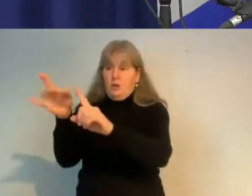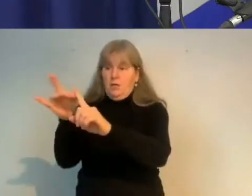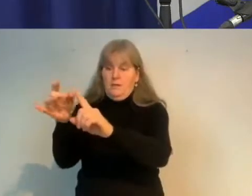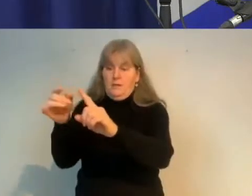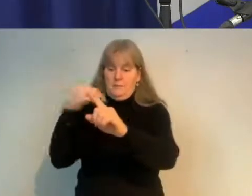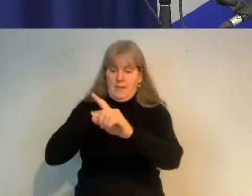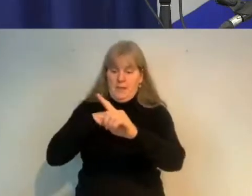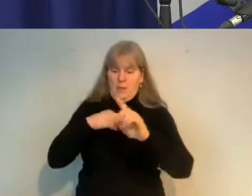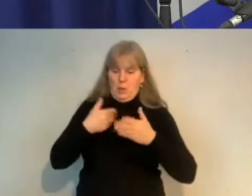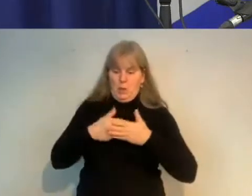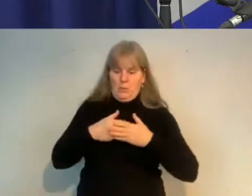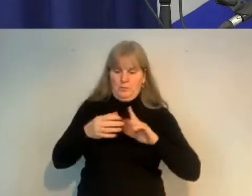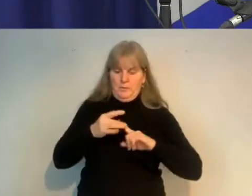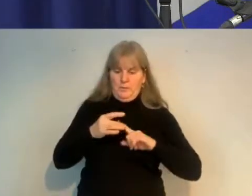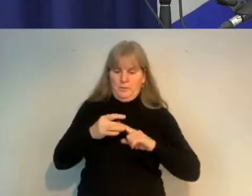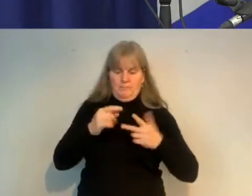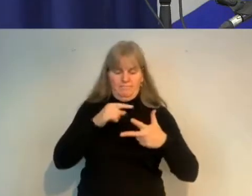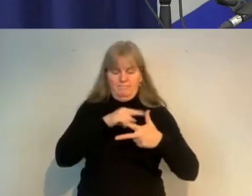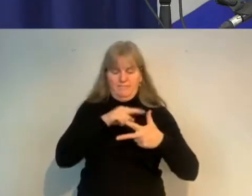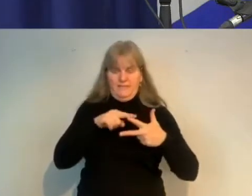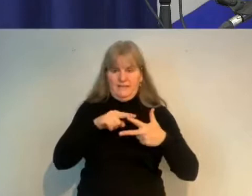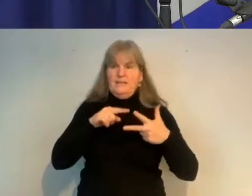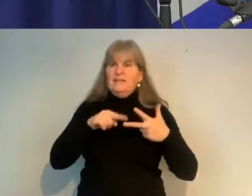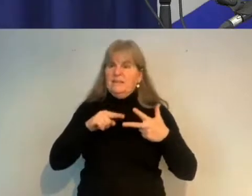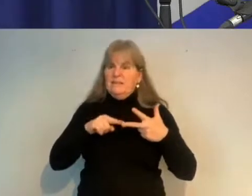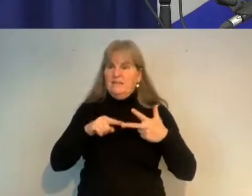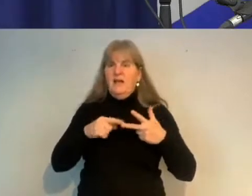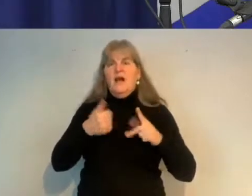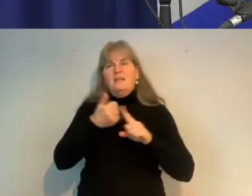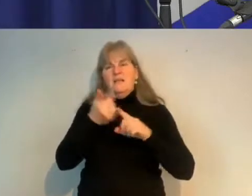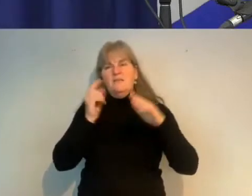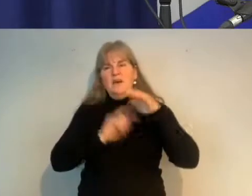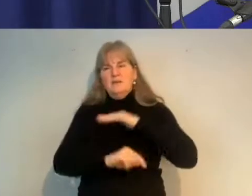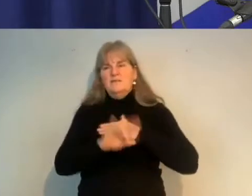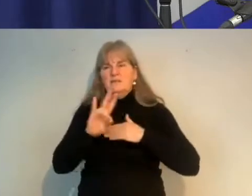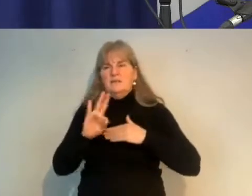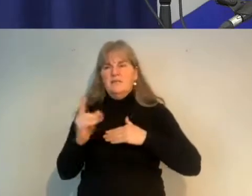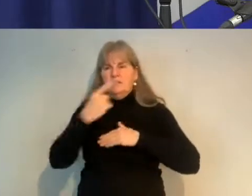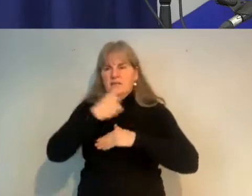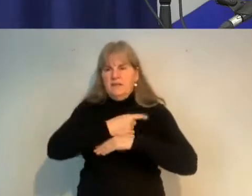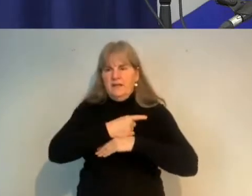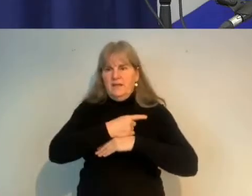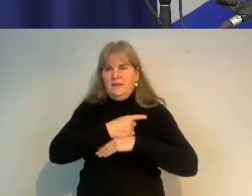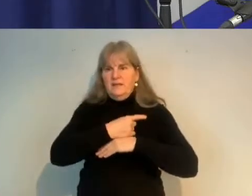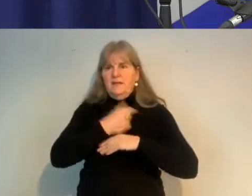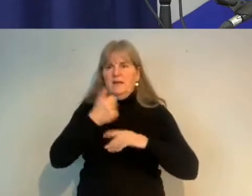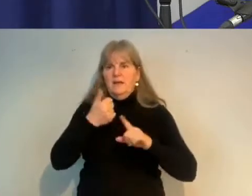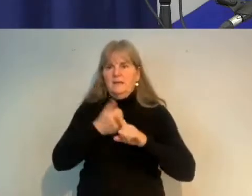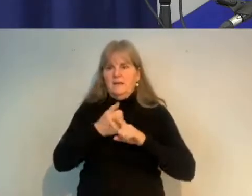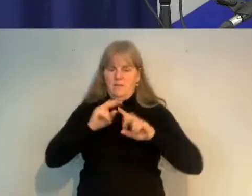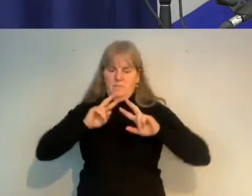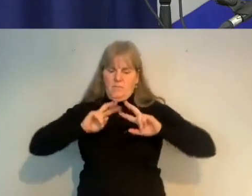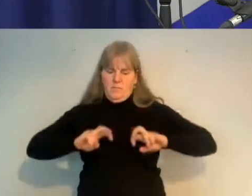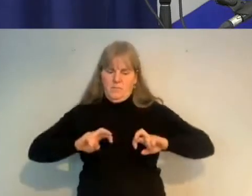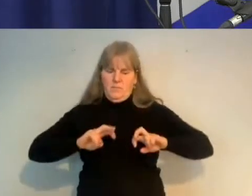then please isolate for 7 days and self-monitor for 7 more days.